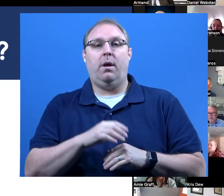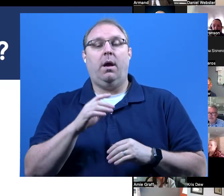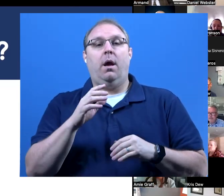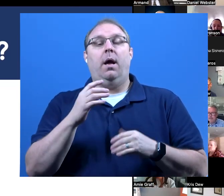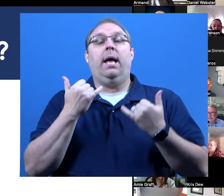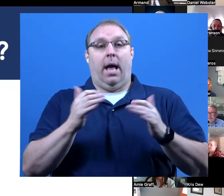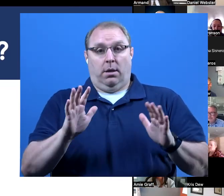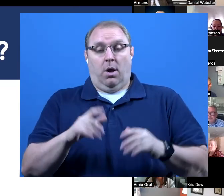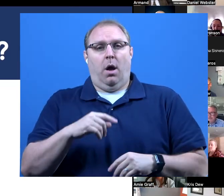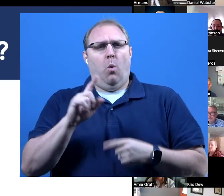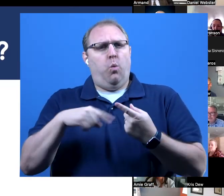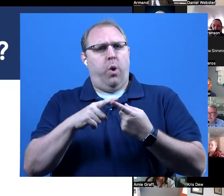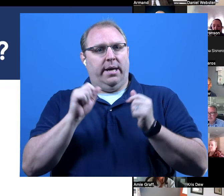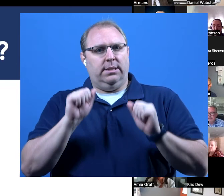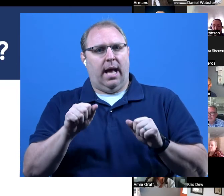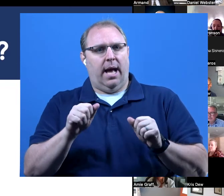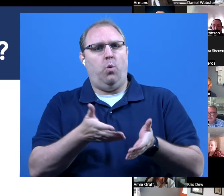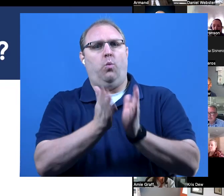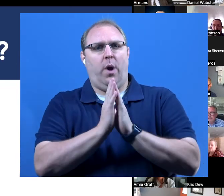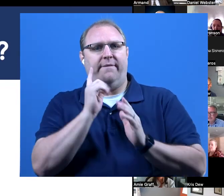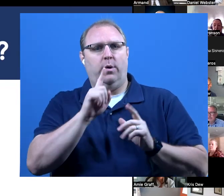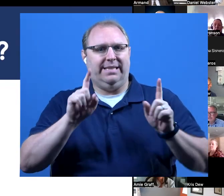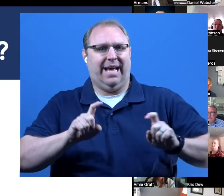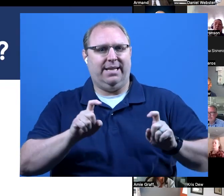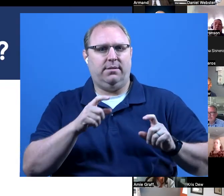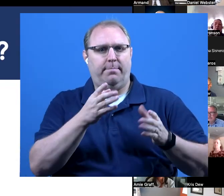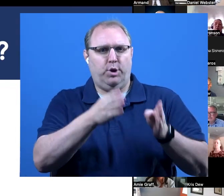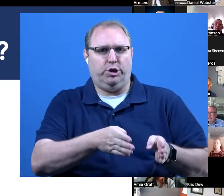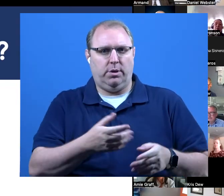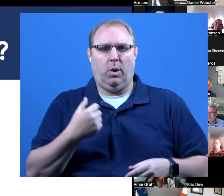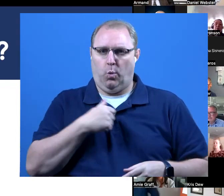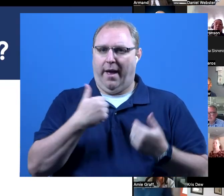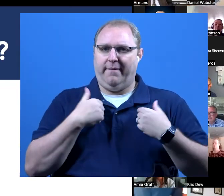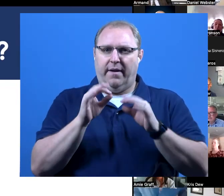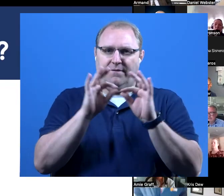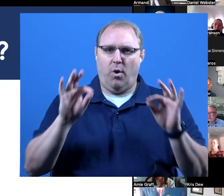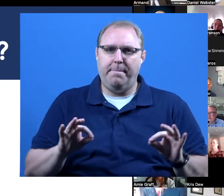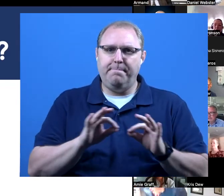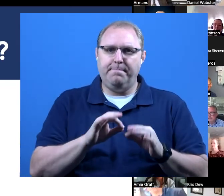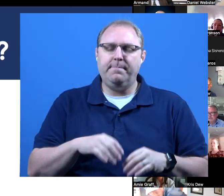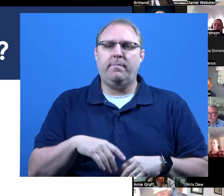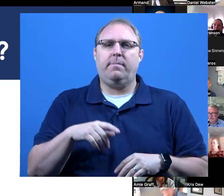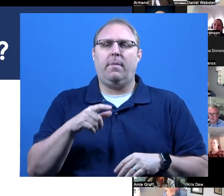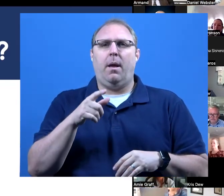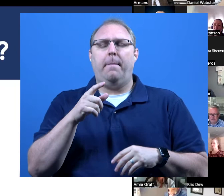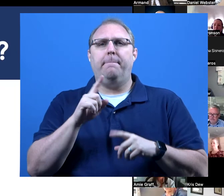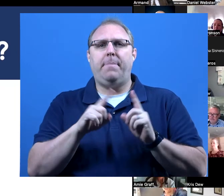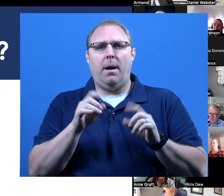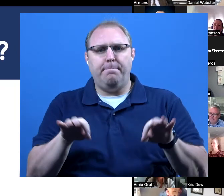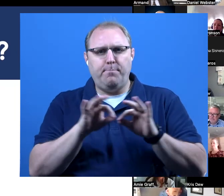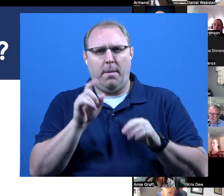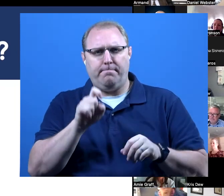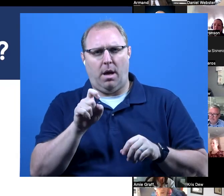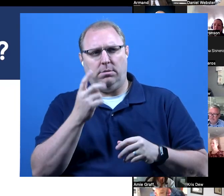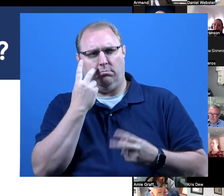office to see if they can observe the same type of behavior, see if you see that's the issue. And if so, then that's when you'd contact HR, and